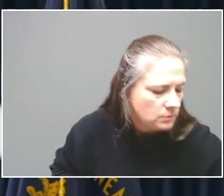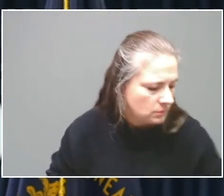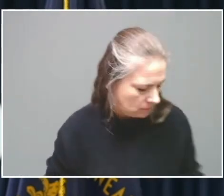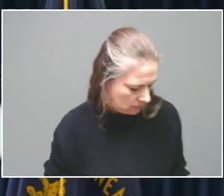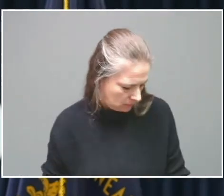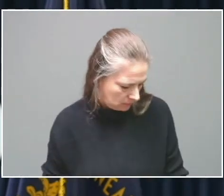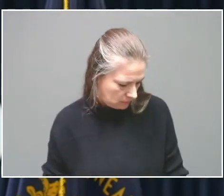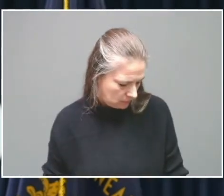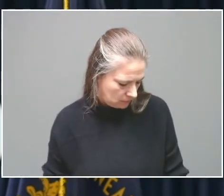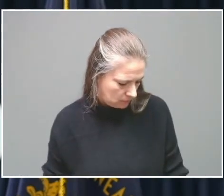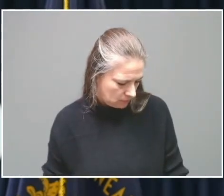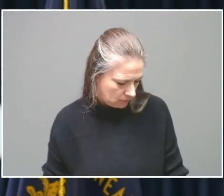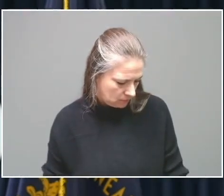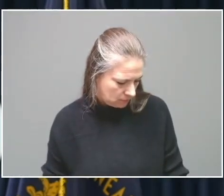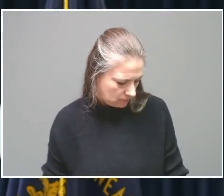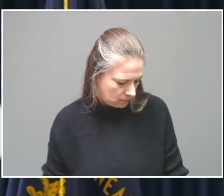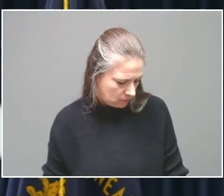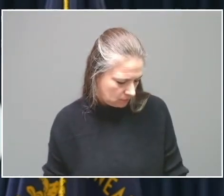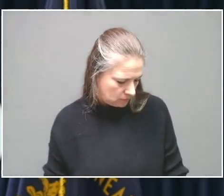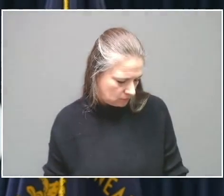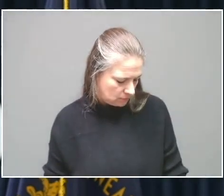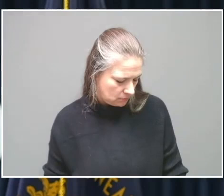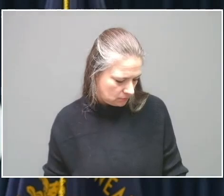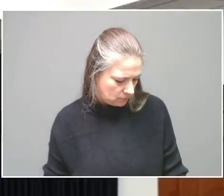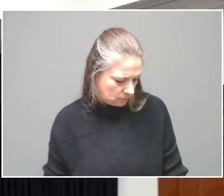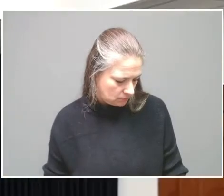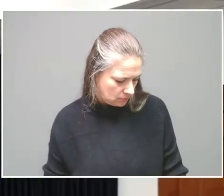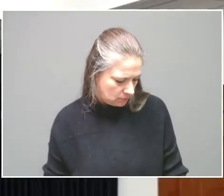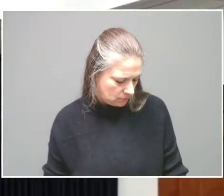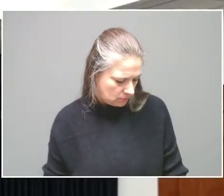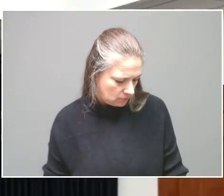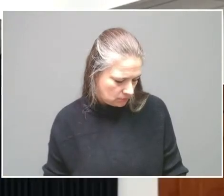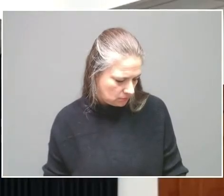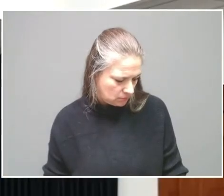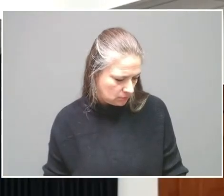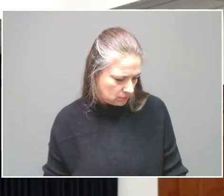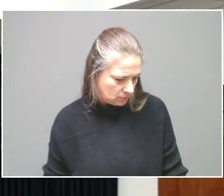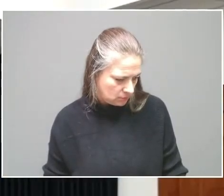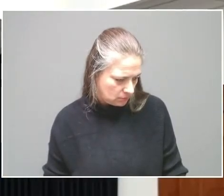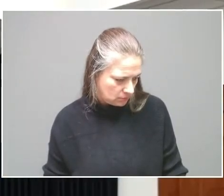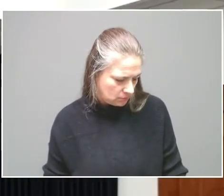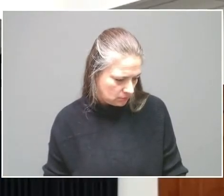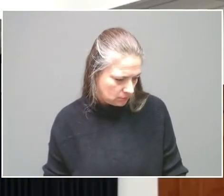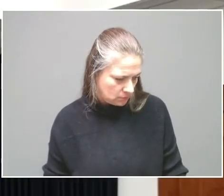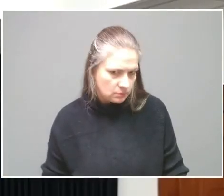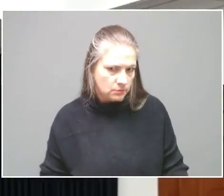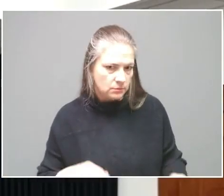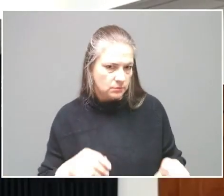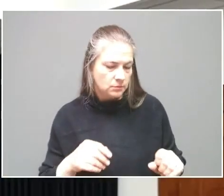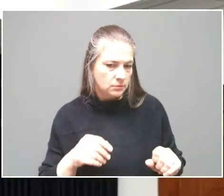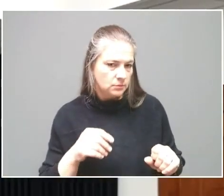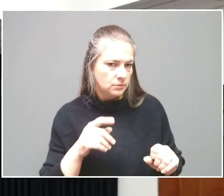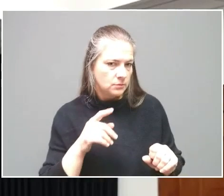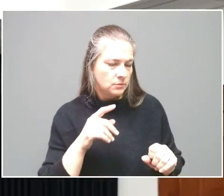the certificate of need process in Kentucky that they say allow one healthcare provider to have dominance in the region. Do you have any thoughts about